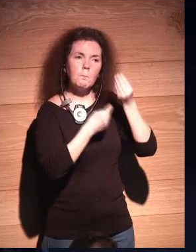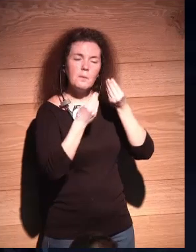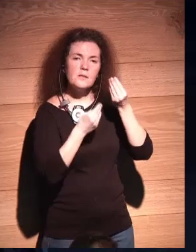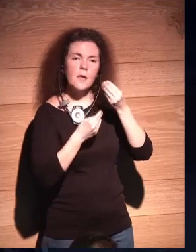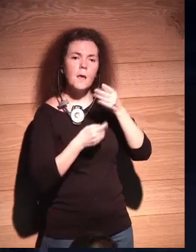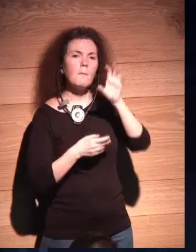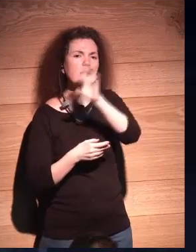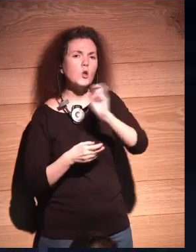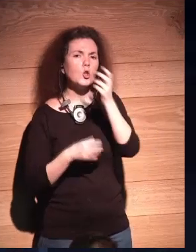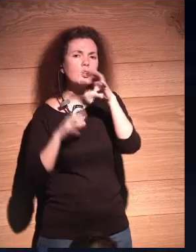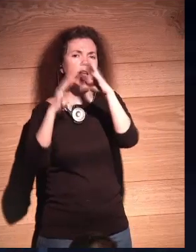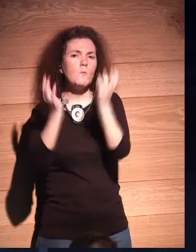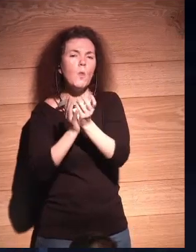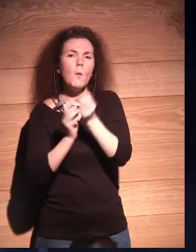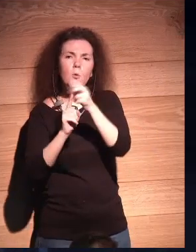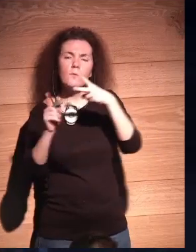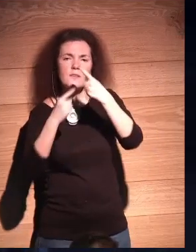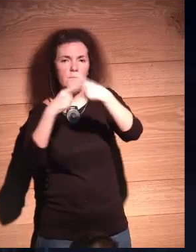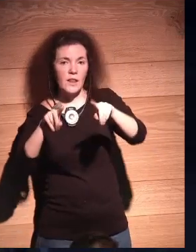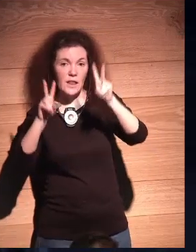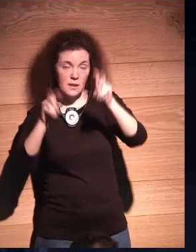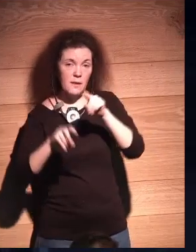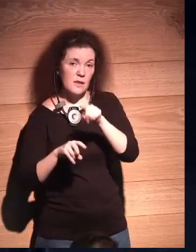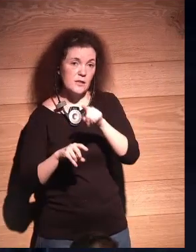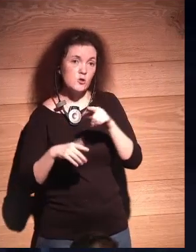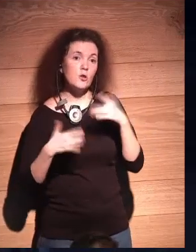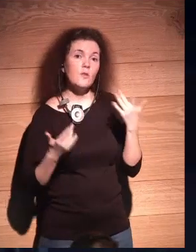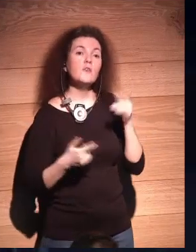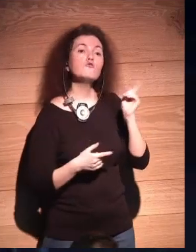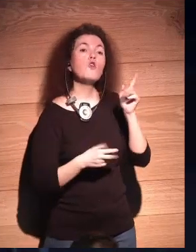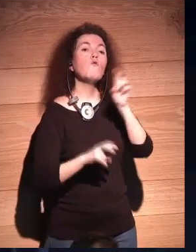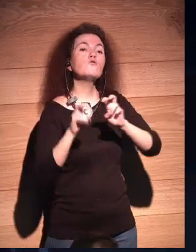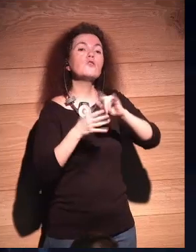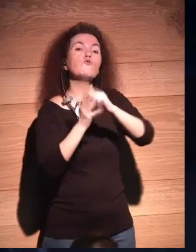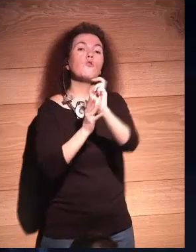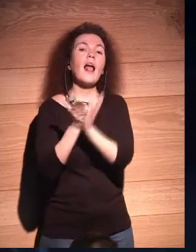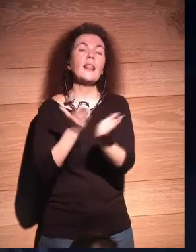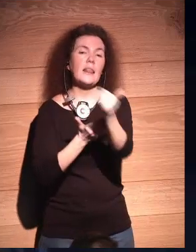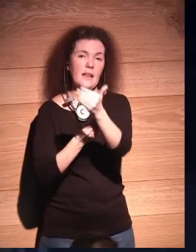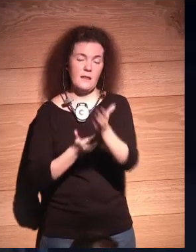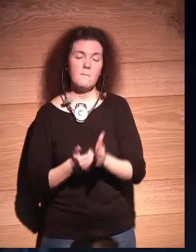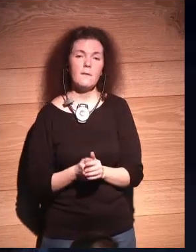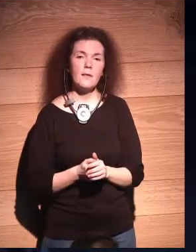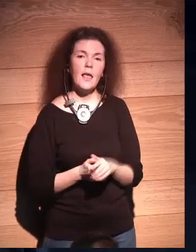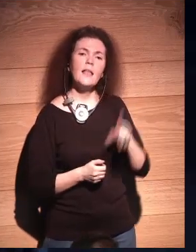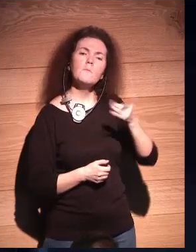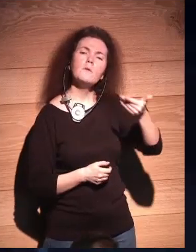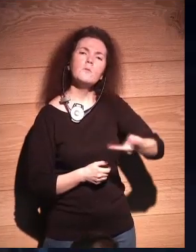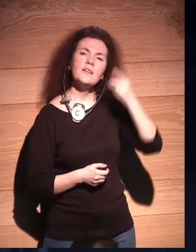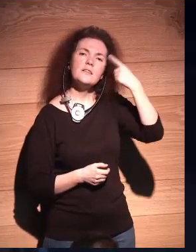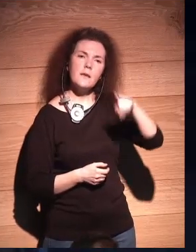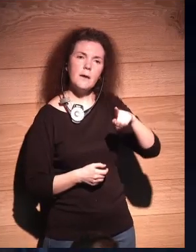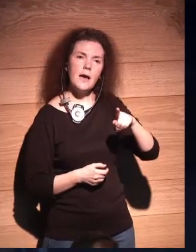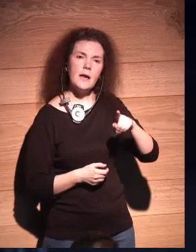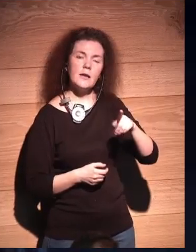of this. So you just kind of go around. Or also, it's good to know when to give up too, and just kind of